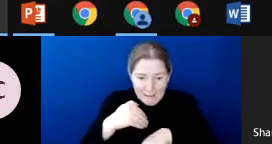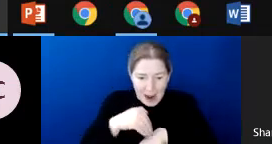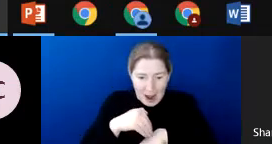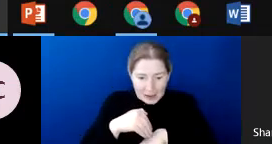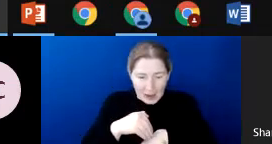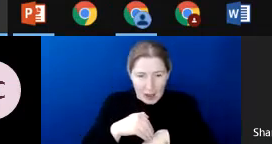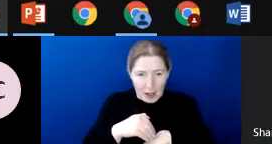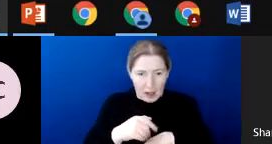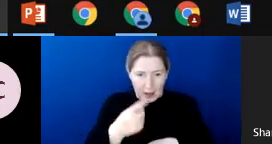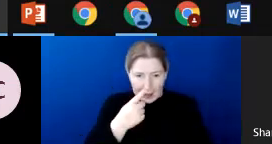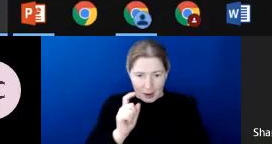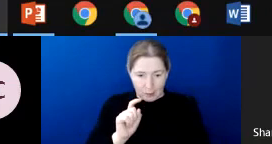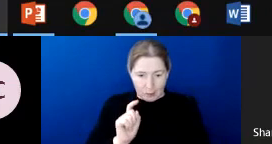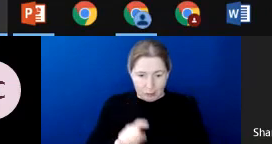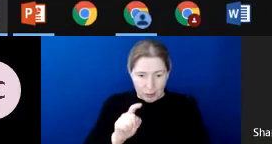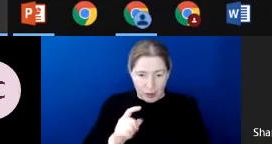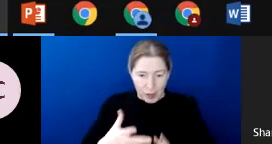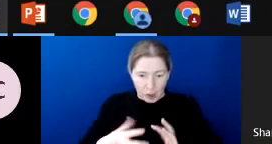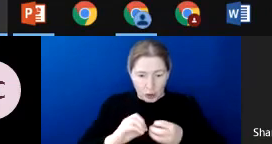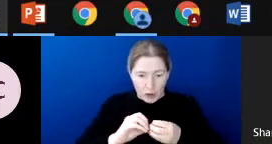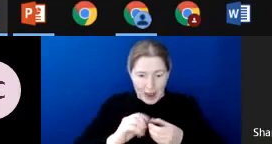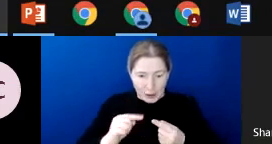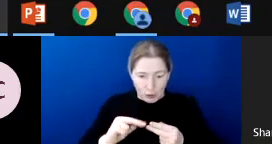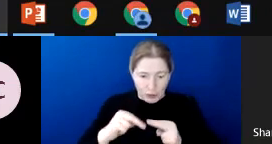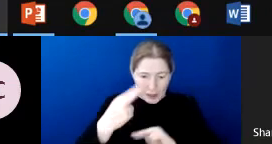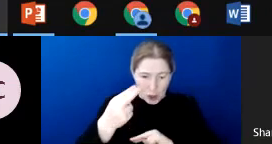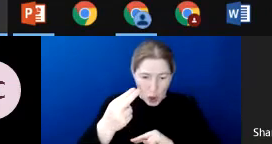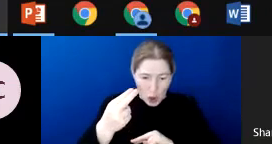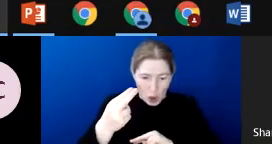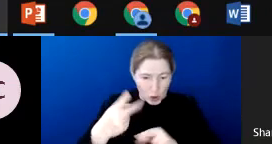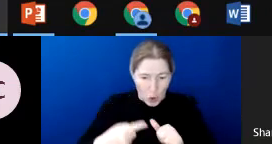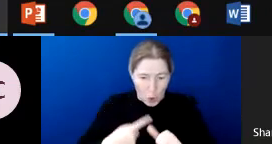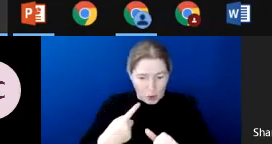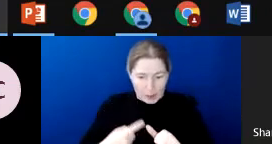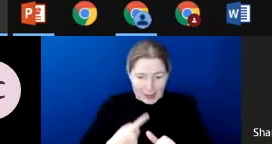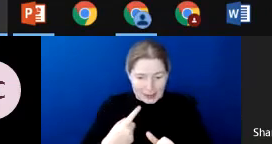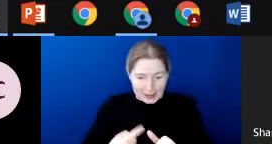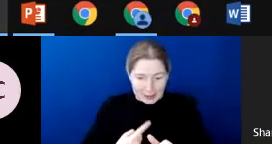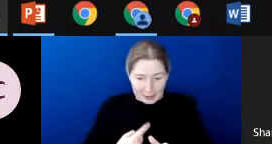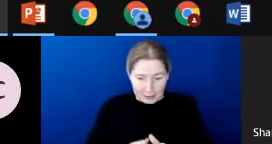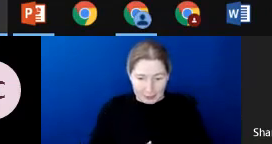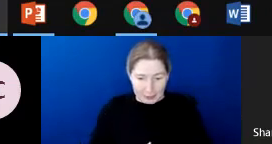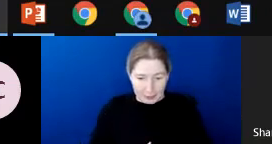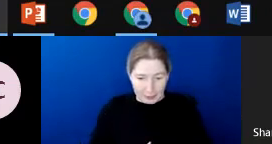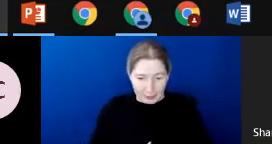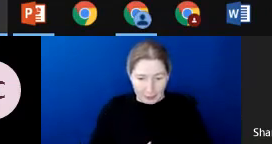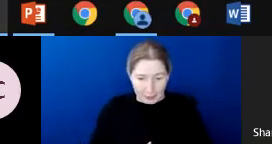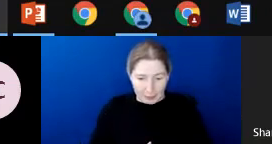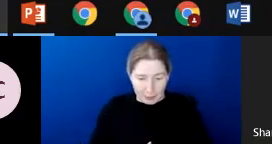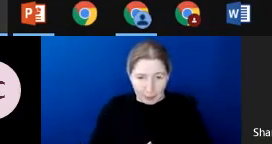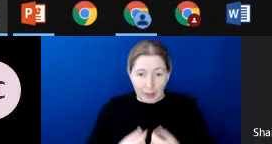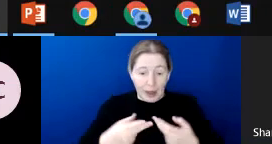given, we can create automatically a return trip. Or if I'm